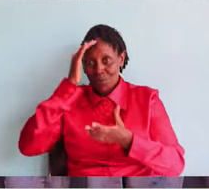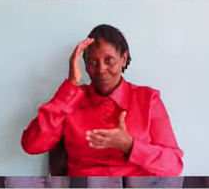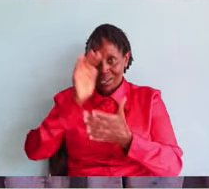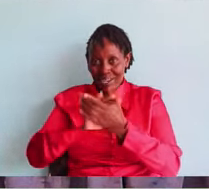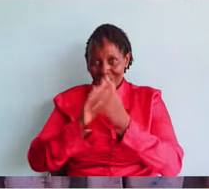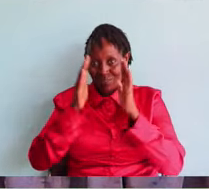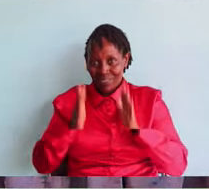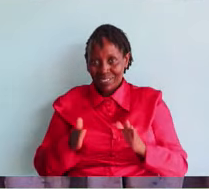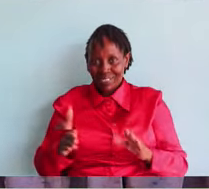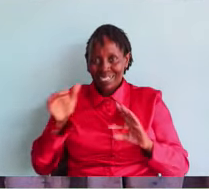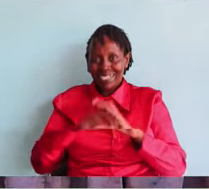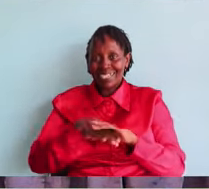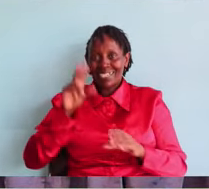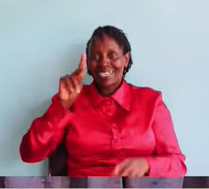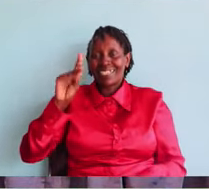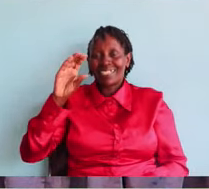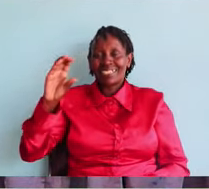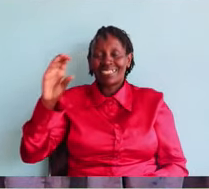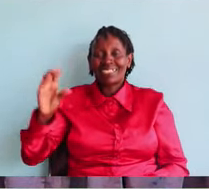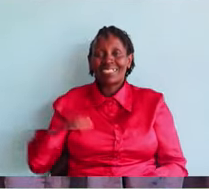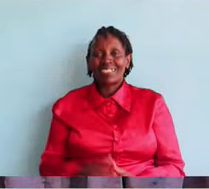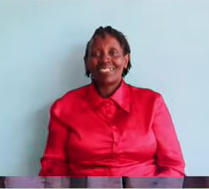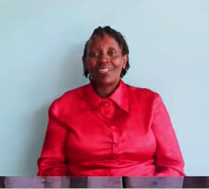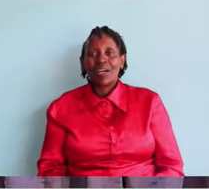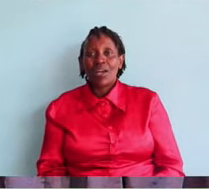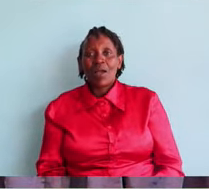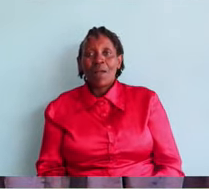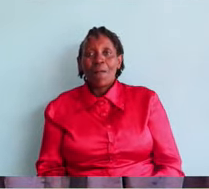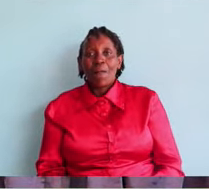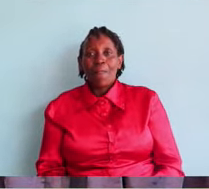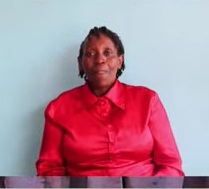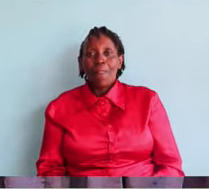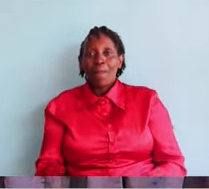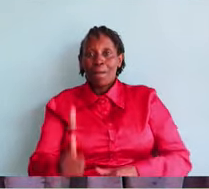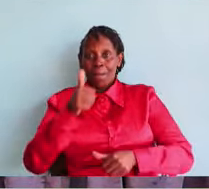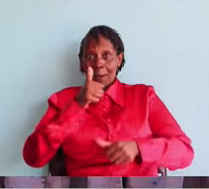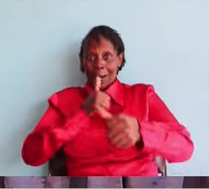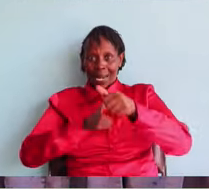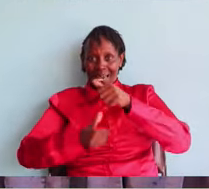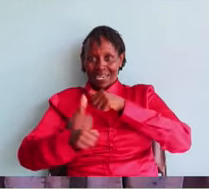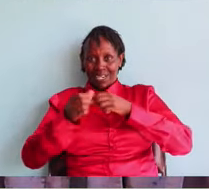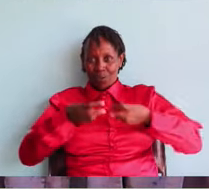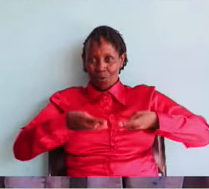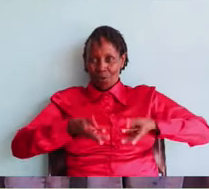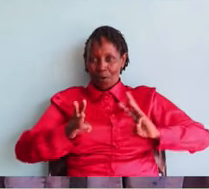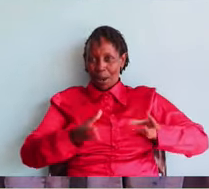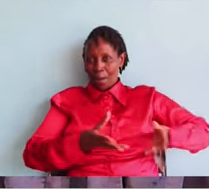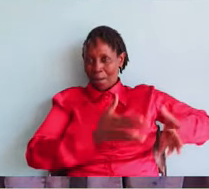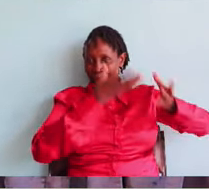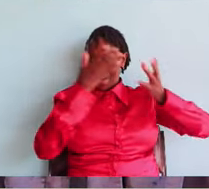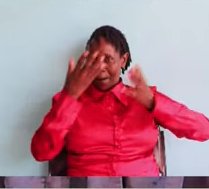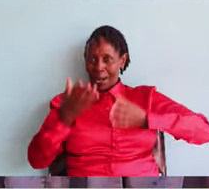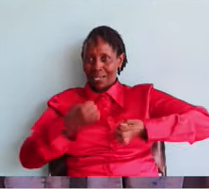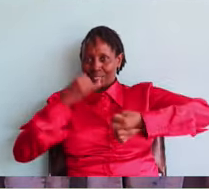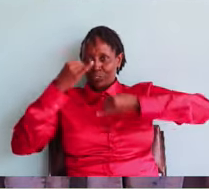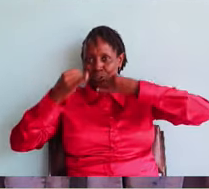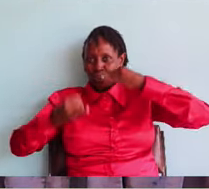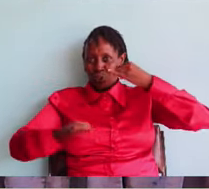in cases, in very practical ways, that will bring joy and encouragement to one